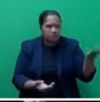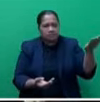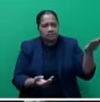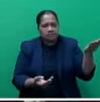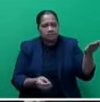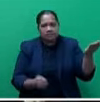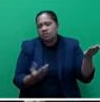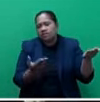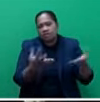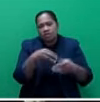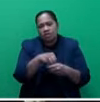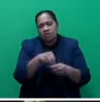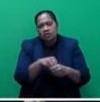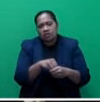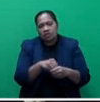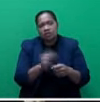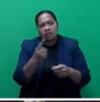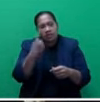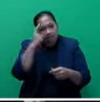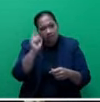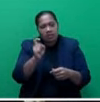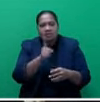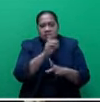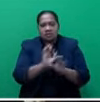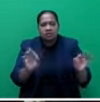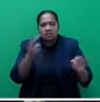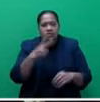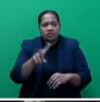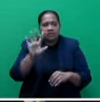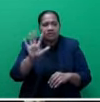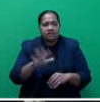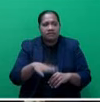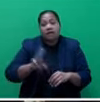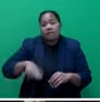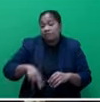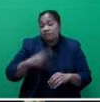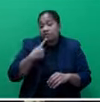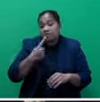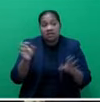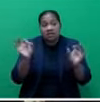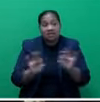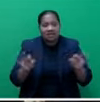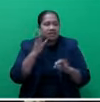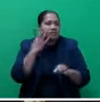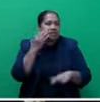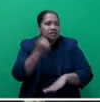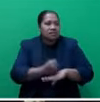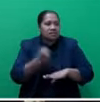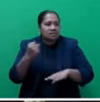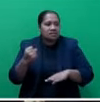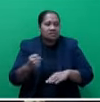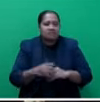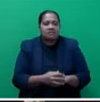includes, Mr. Speaker, what I call the silent 25, the members who say nothing when government actually